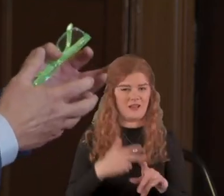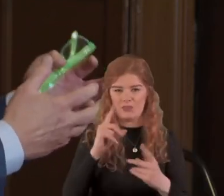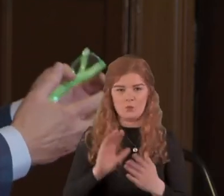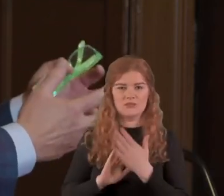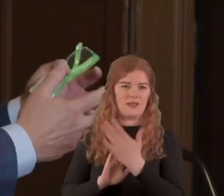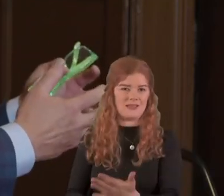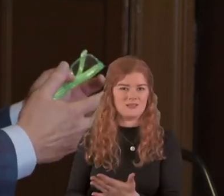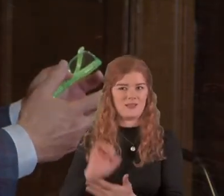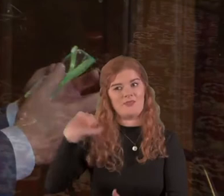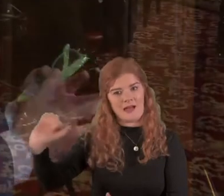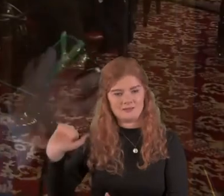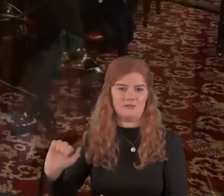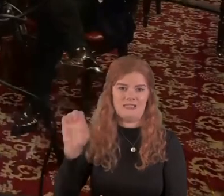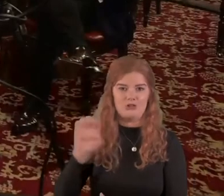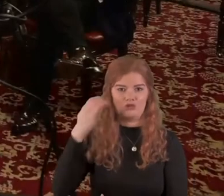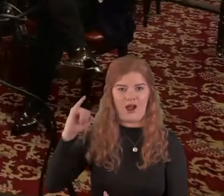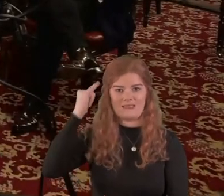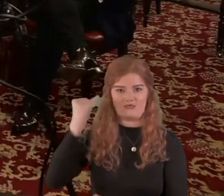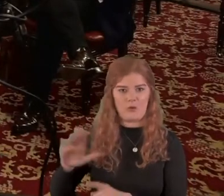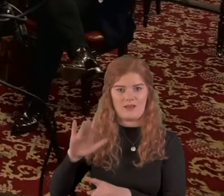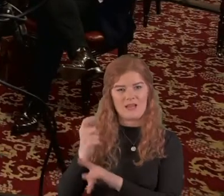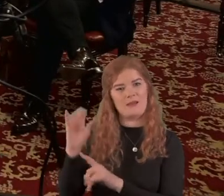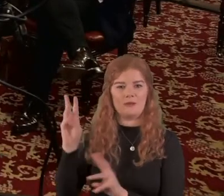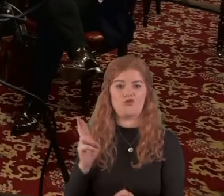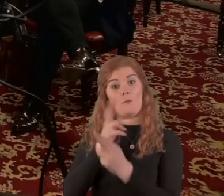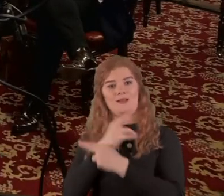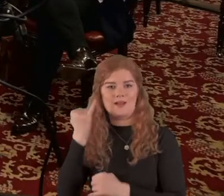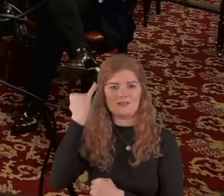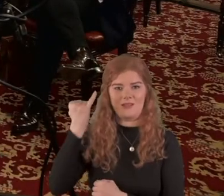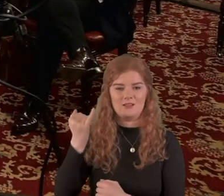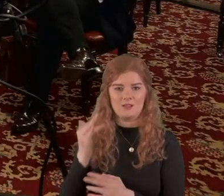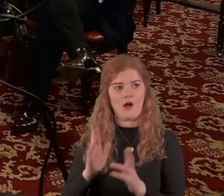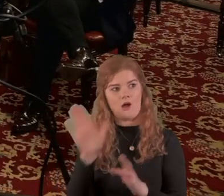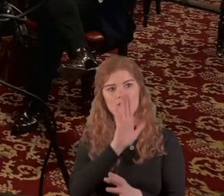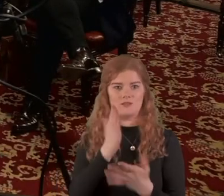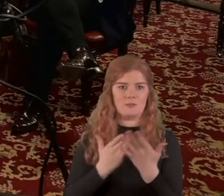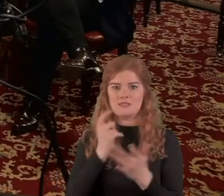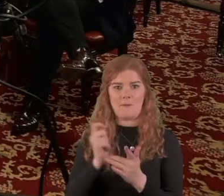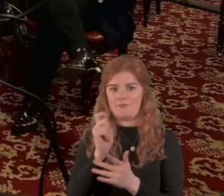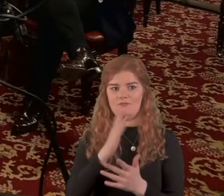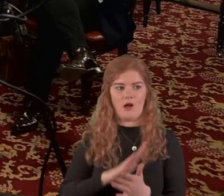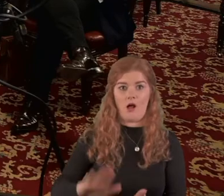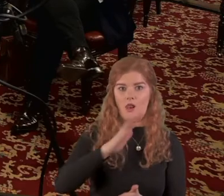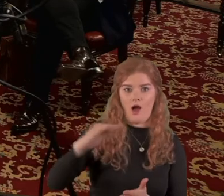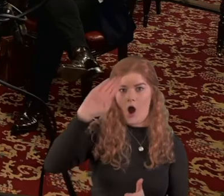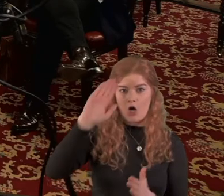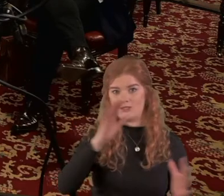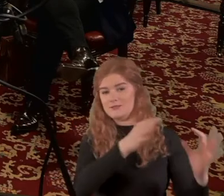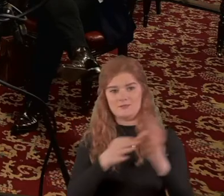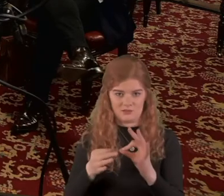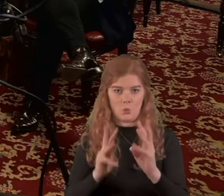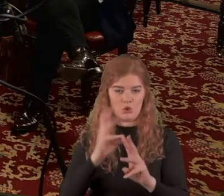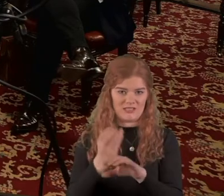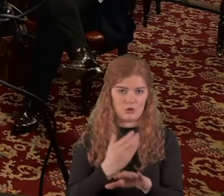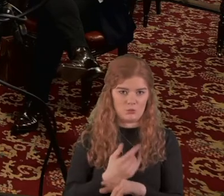also that British idea, I think a rather romantic idea, that some sort of all-Ireland arrangement would